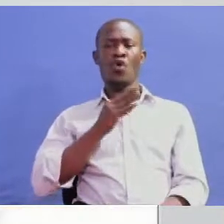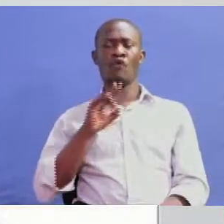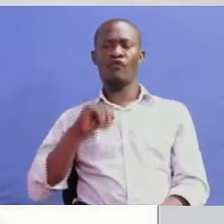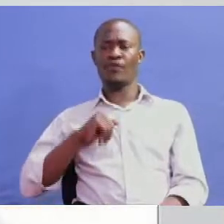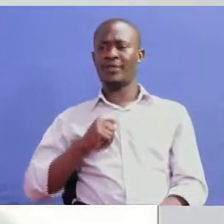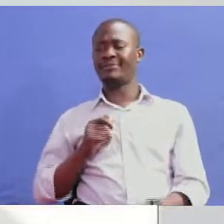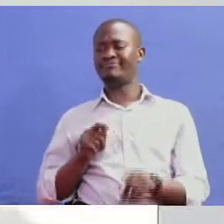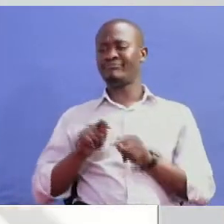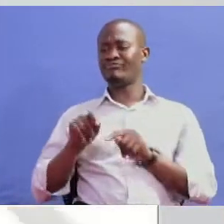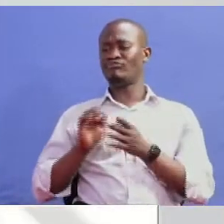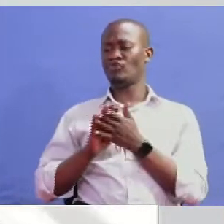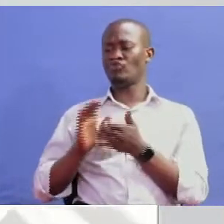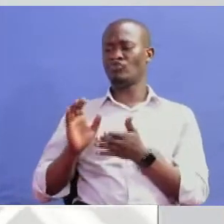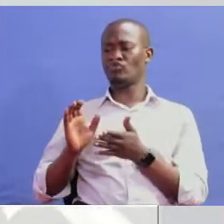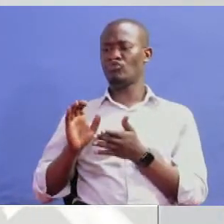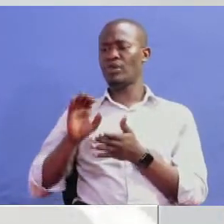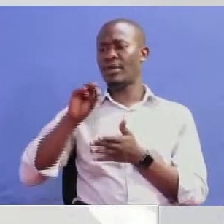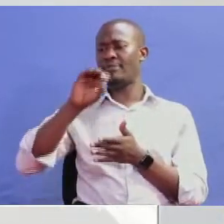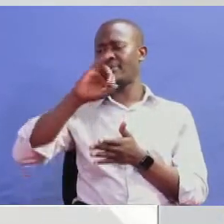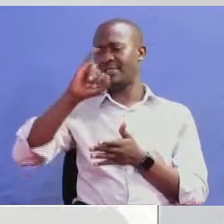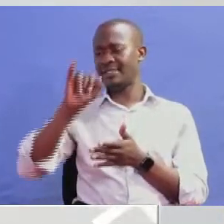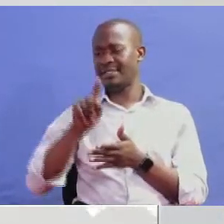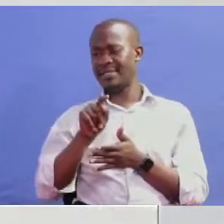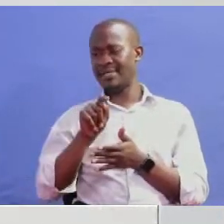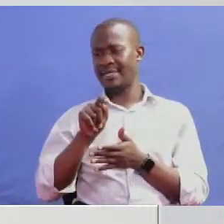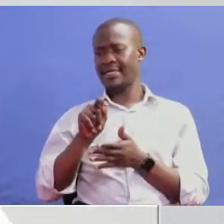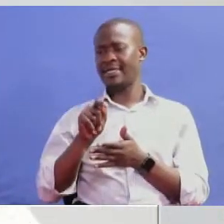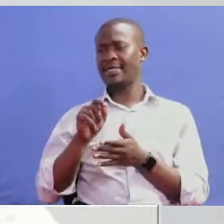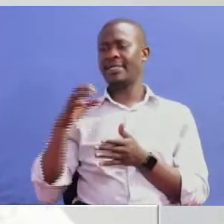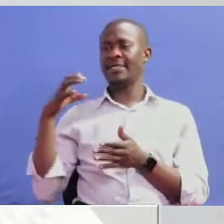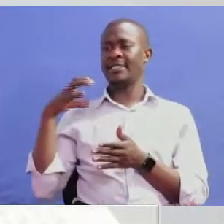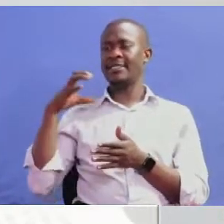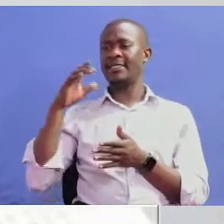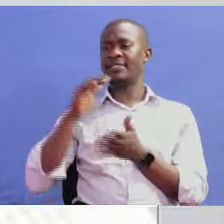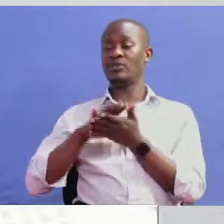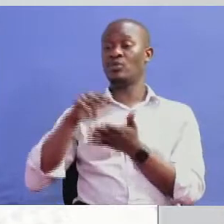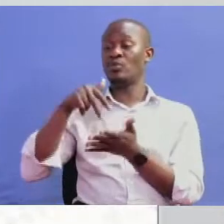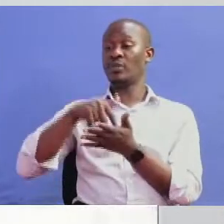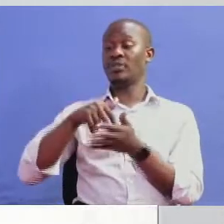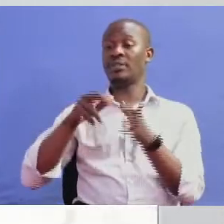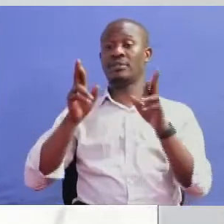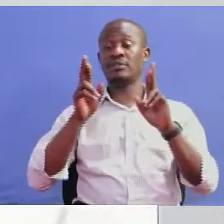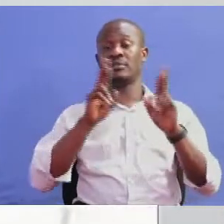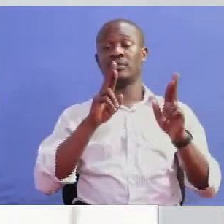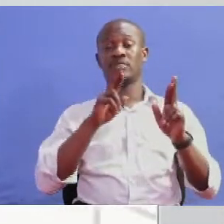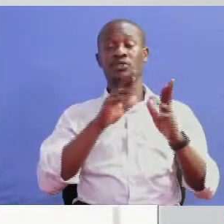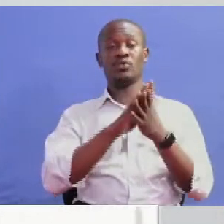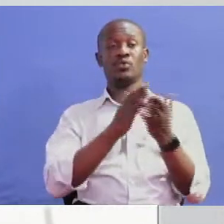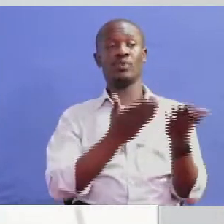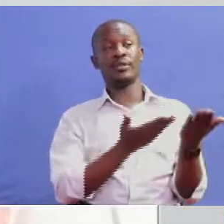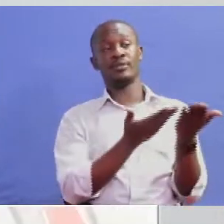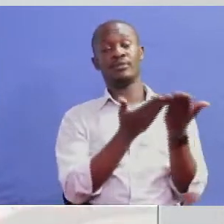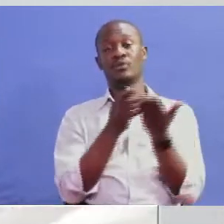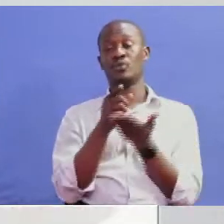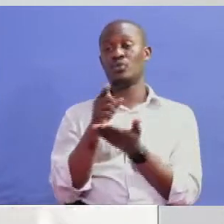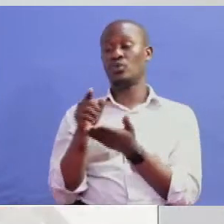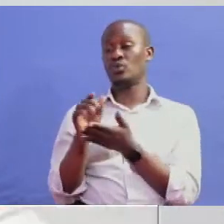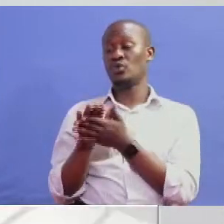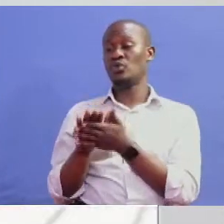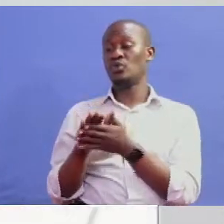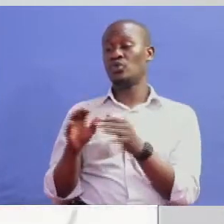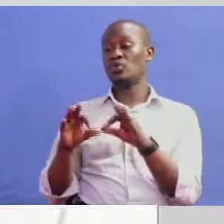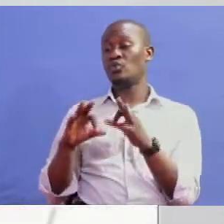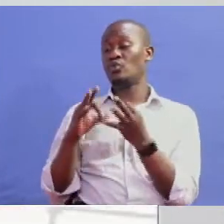Justice, NCJ, that I chair, we stand ready to welcome you to the family